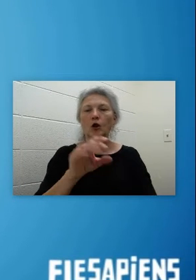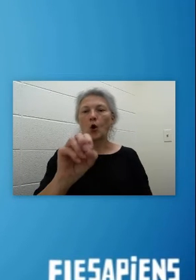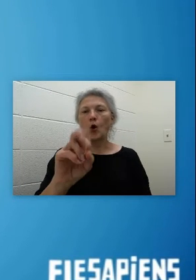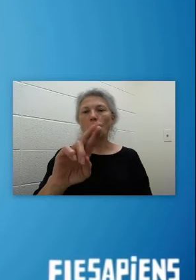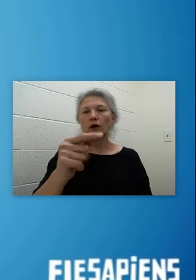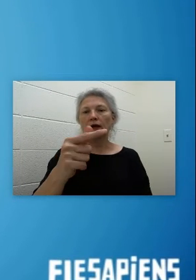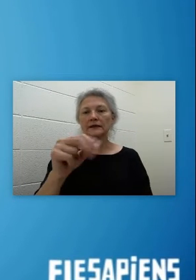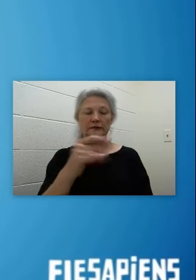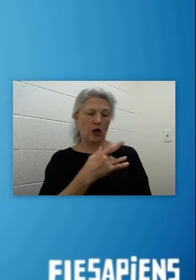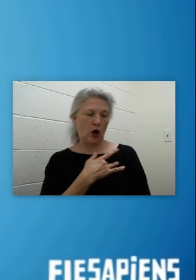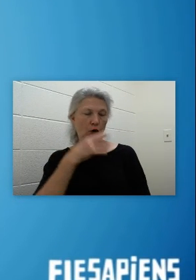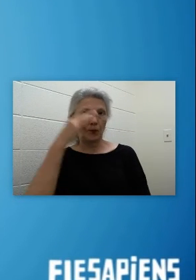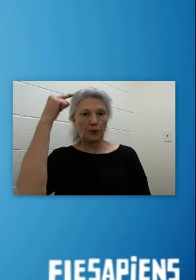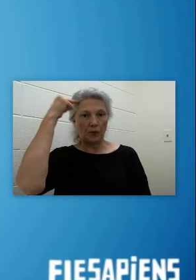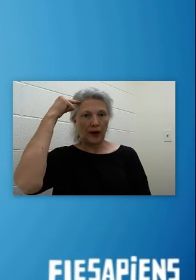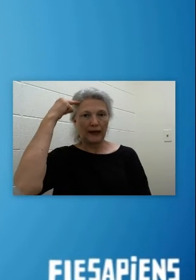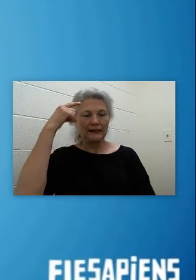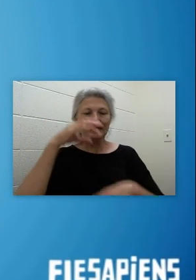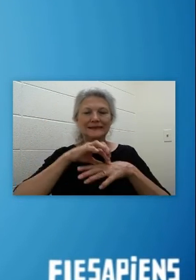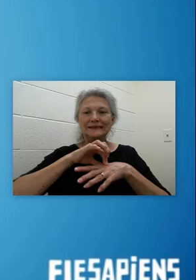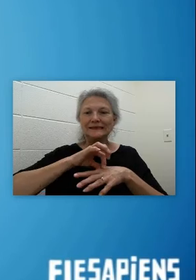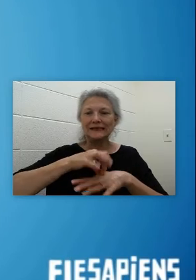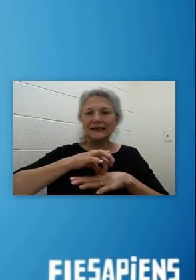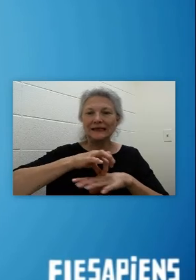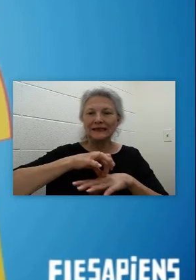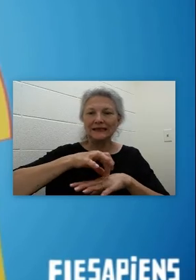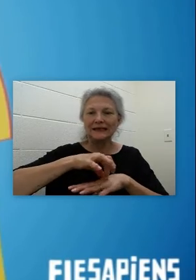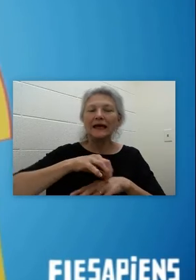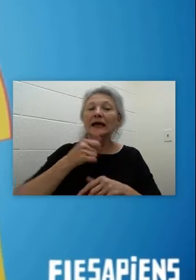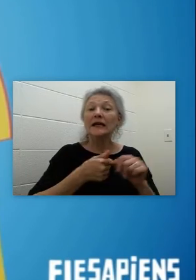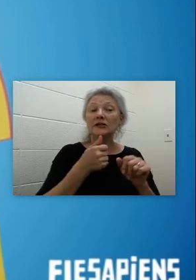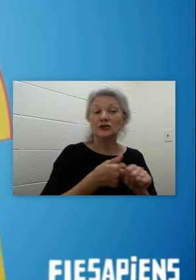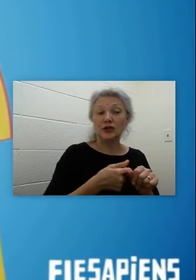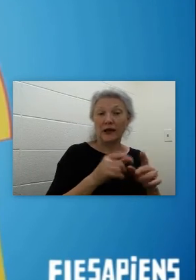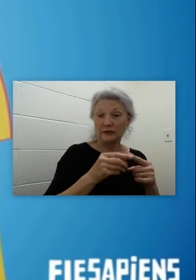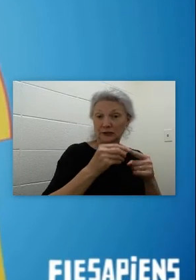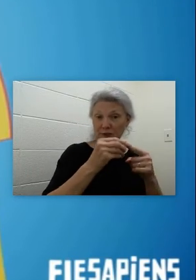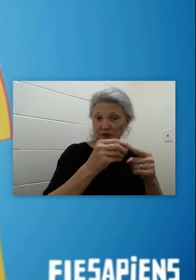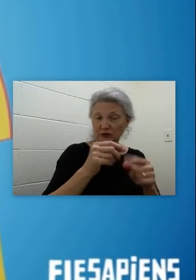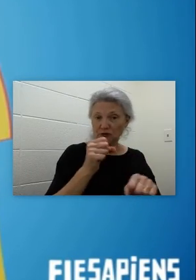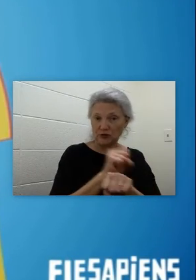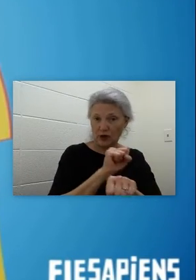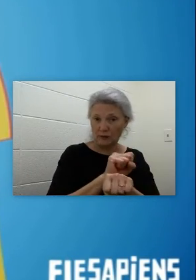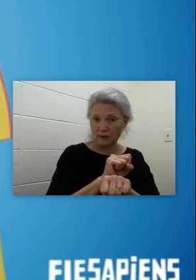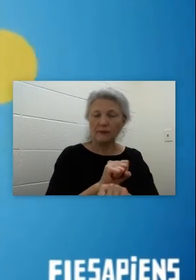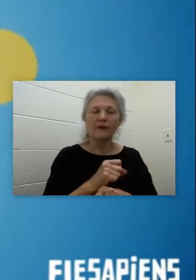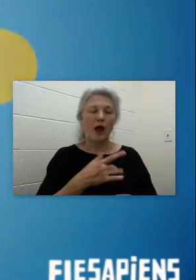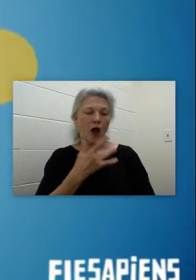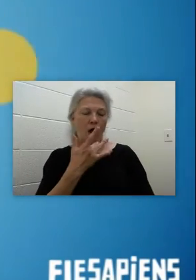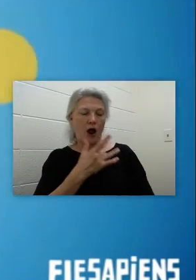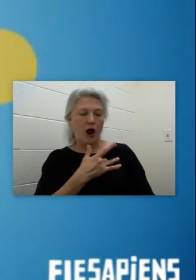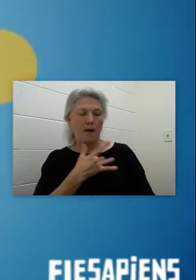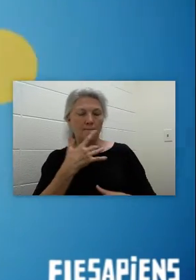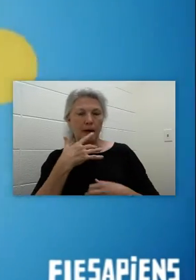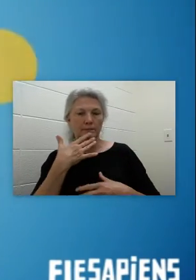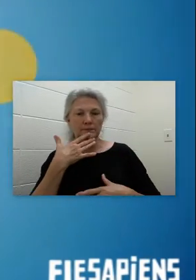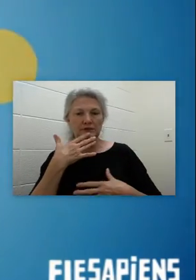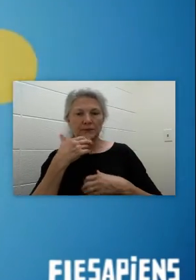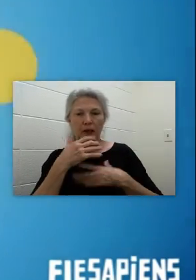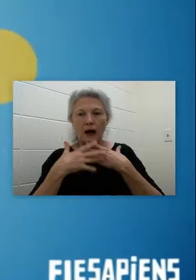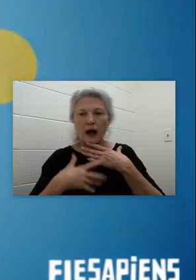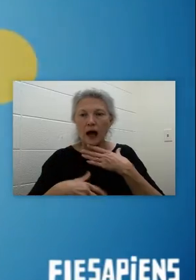brain, skin. They each specialize in a concrete job. The heart pumps blood. The brain gives instructions